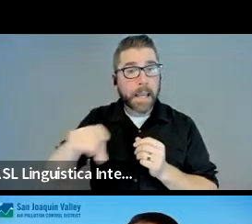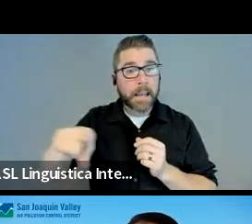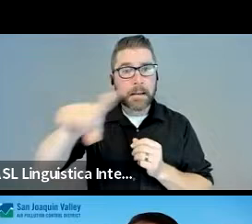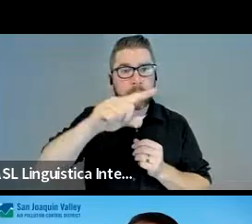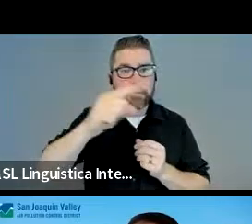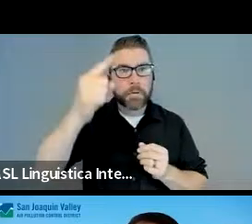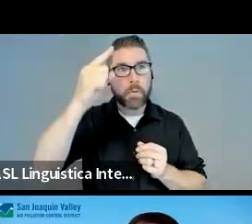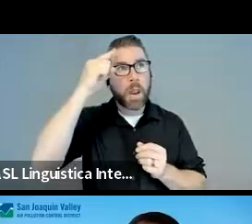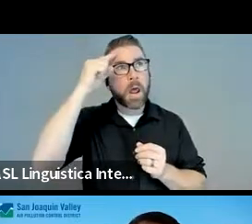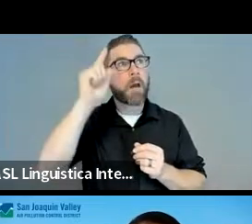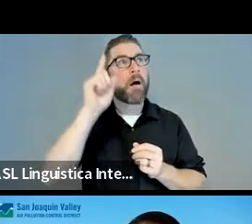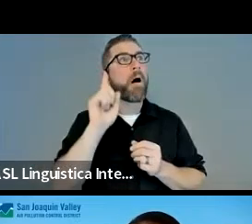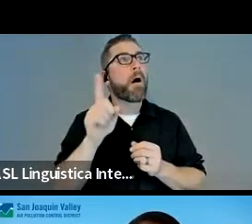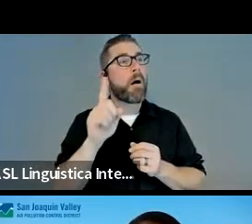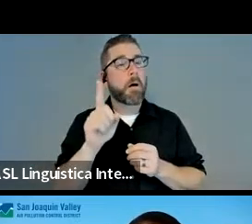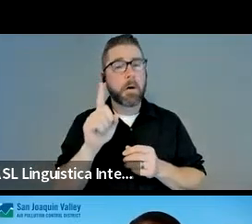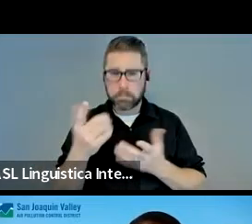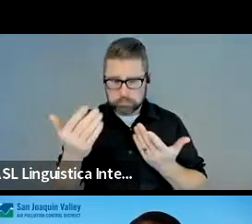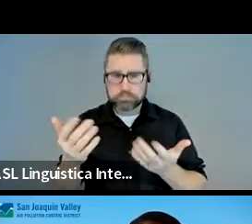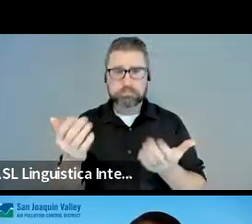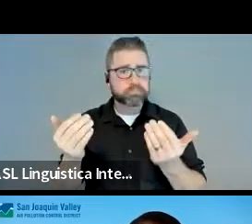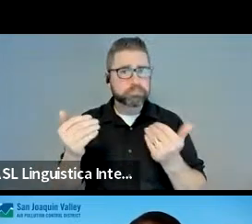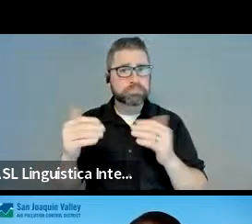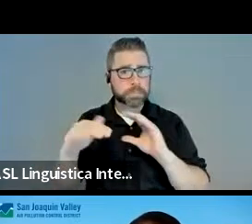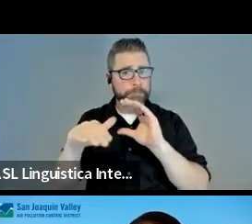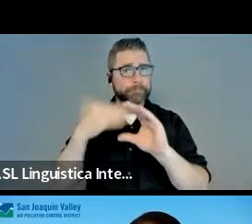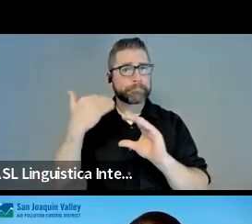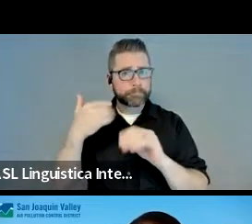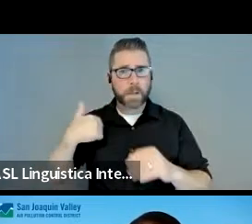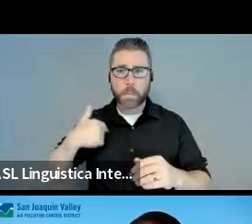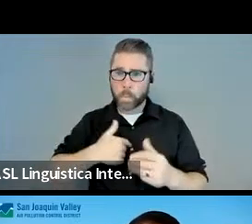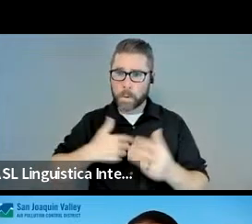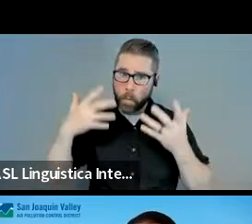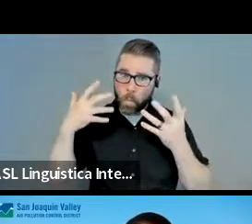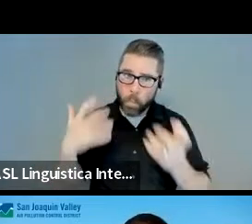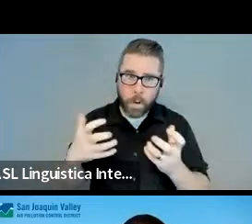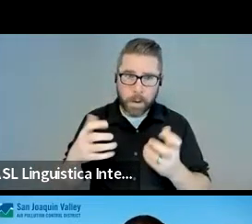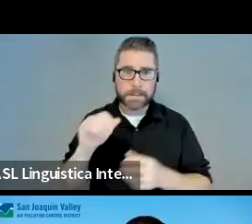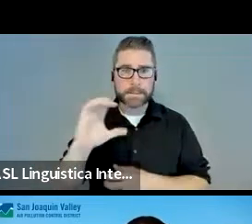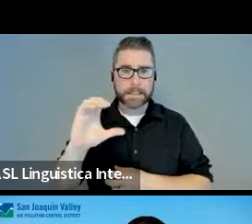to improve these in-person CSC meetings to make it equitable for you all.